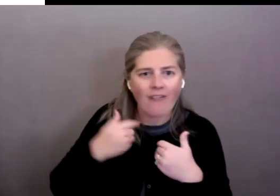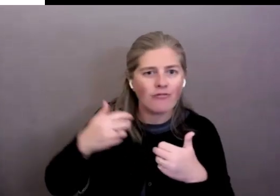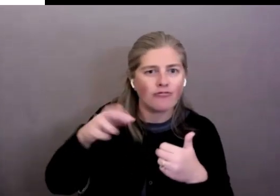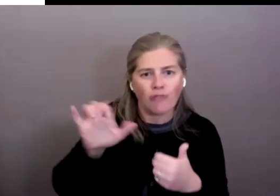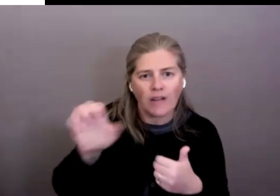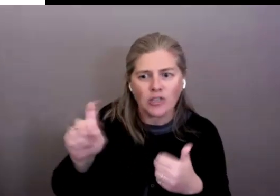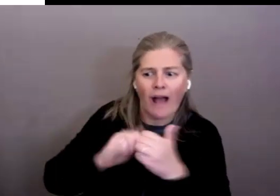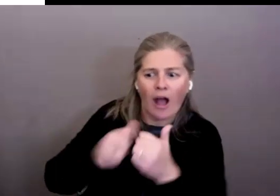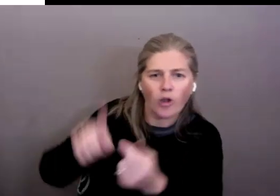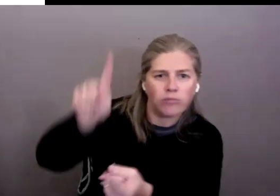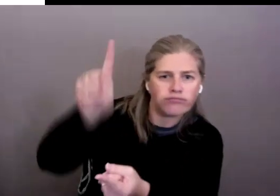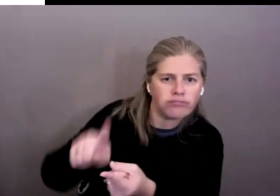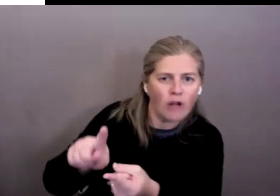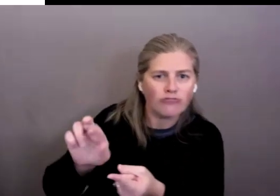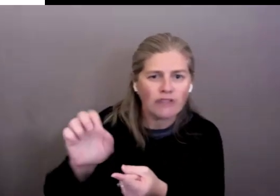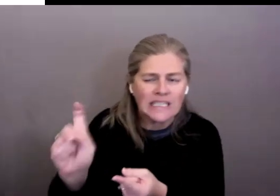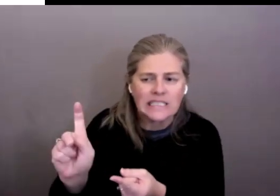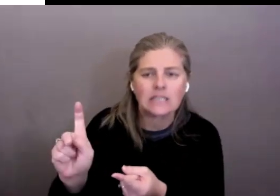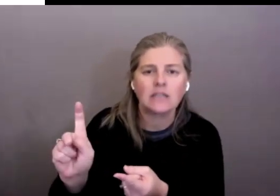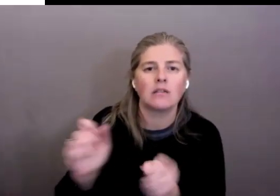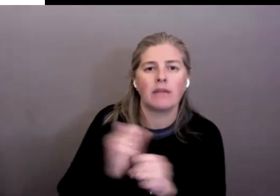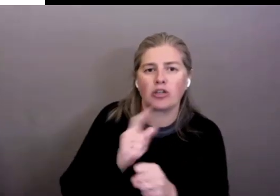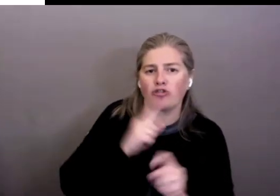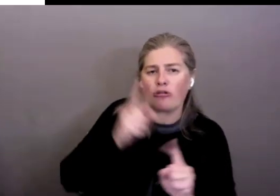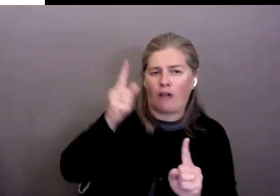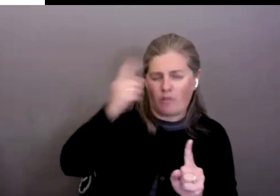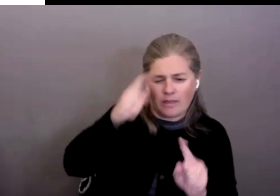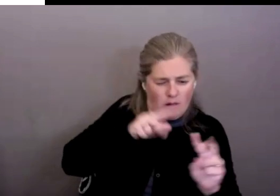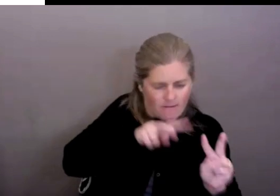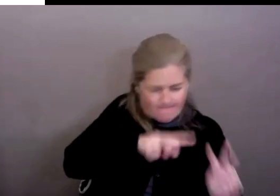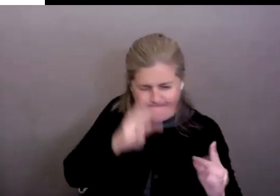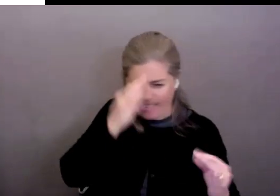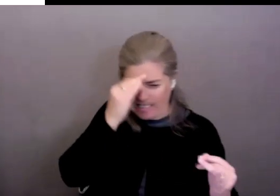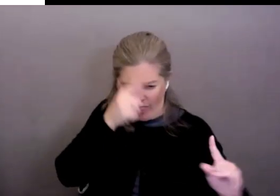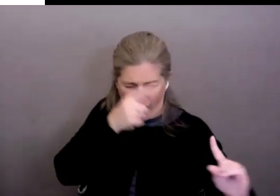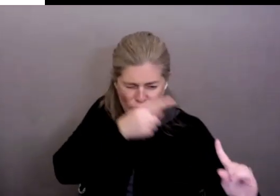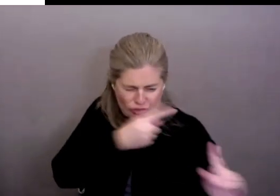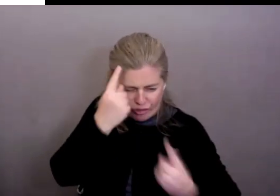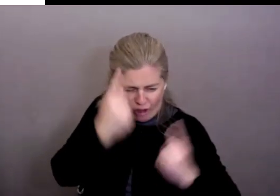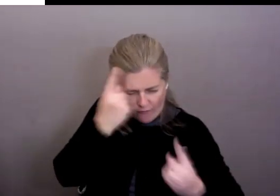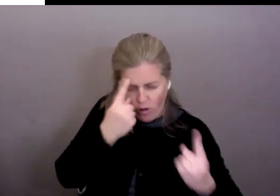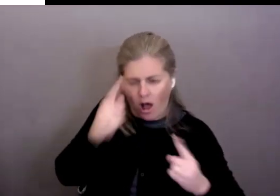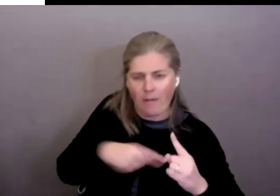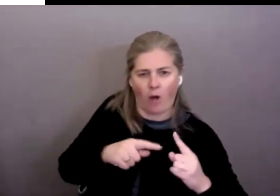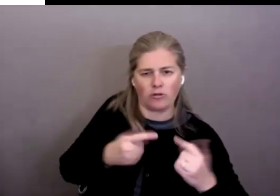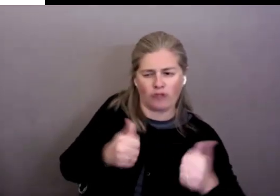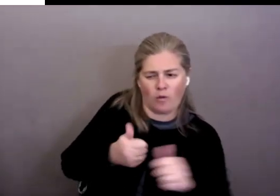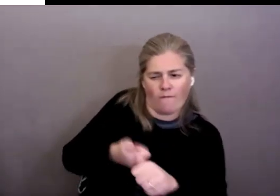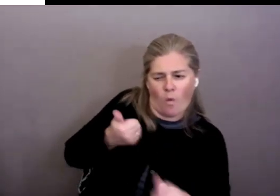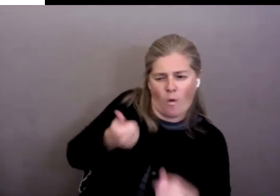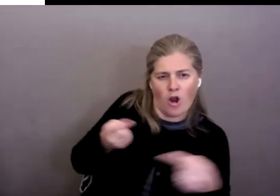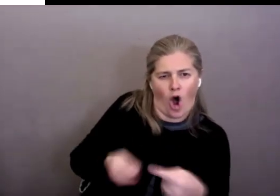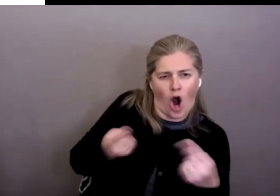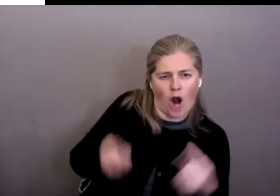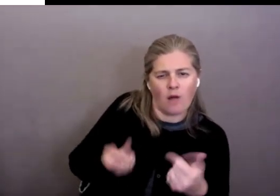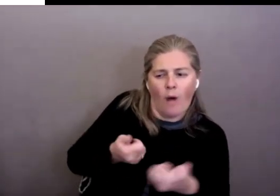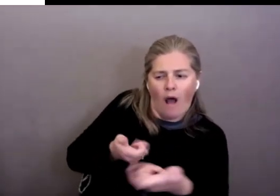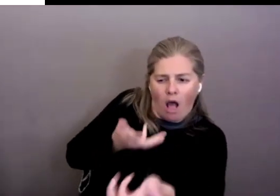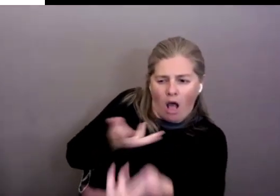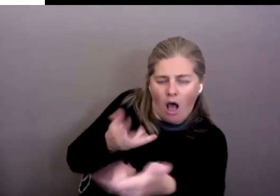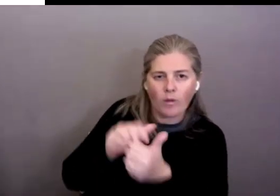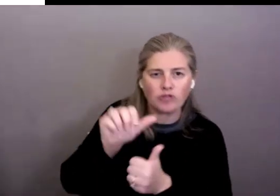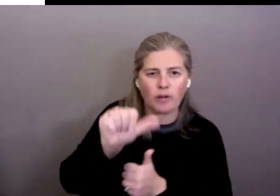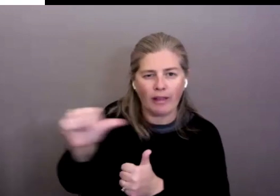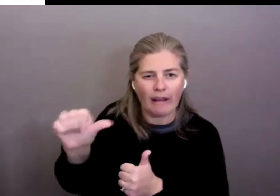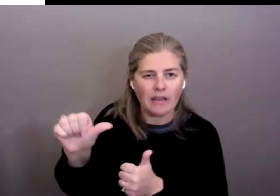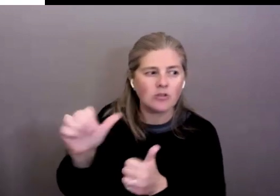want to encourage states to be specific and thoughtful about the potential harm they're trying to avoid as they're working with AAAs to get